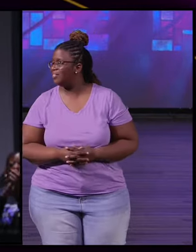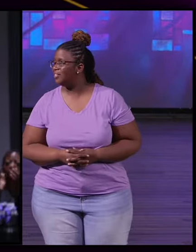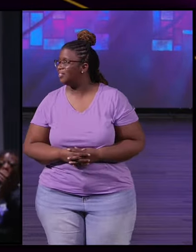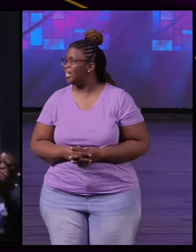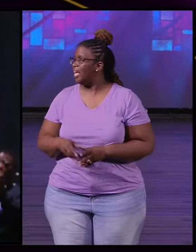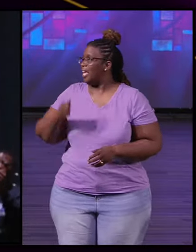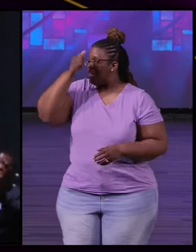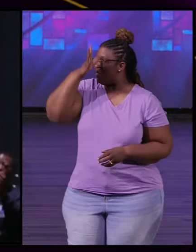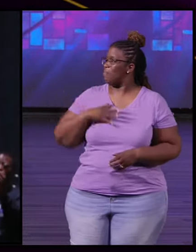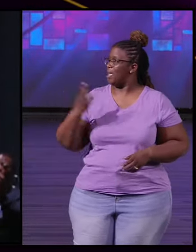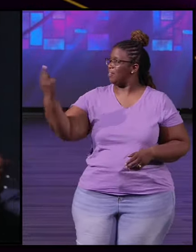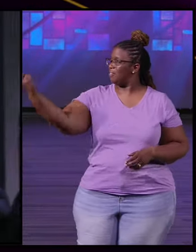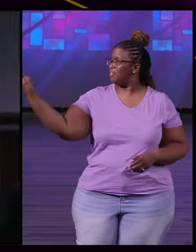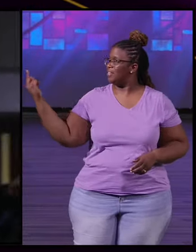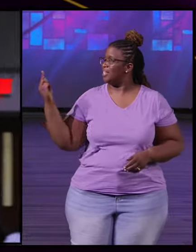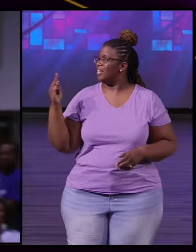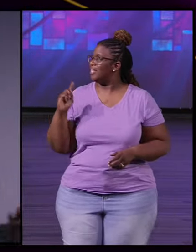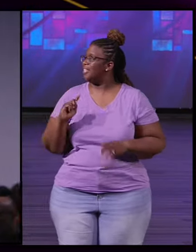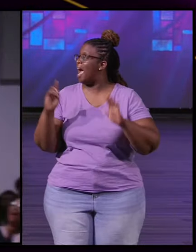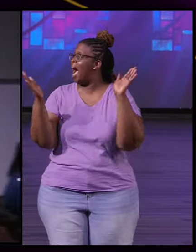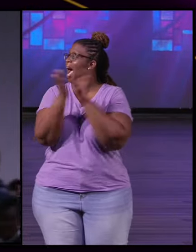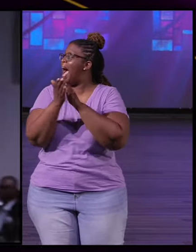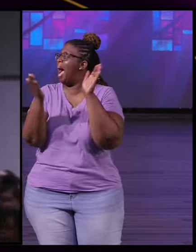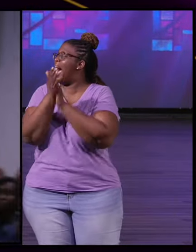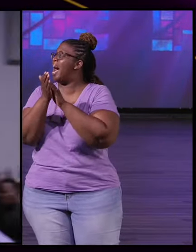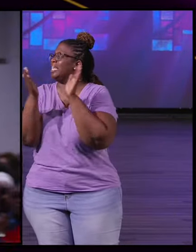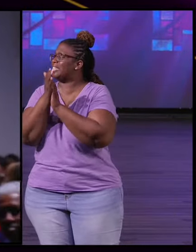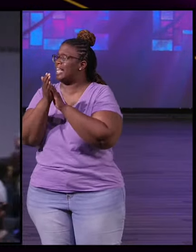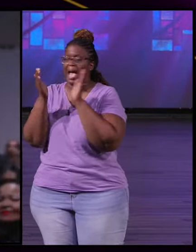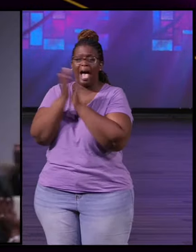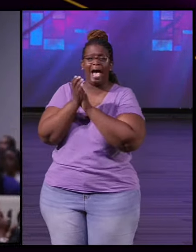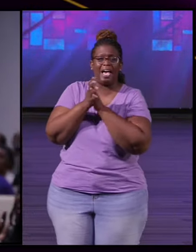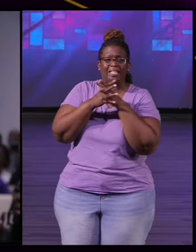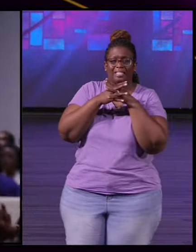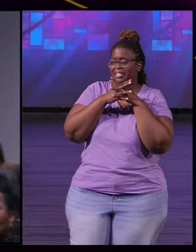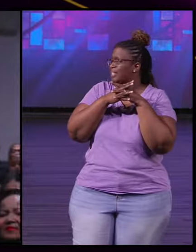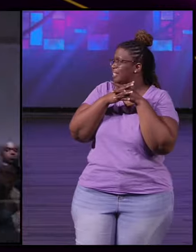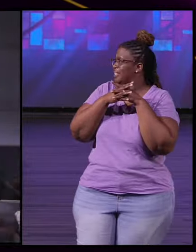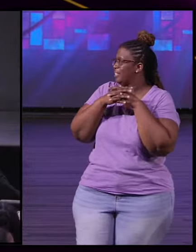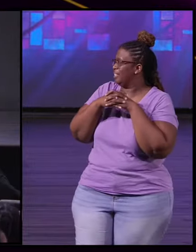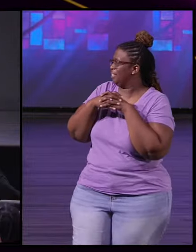We got somebody coming. That's right. Come on, brother. Come on. It's not too late.